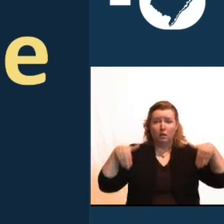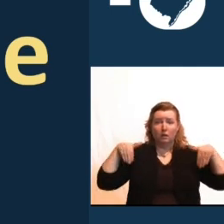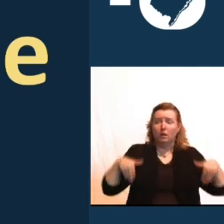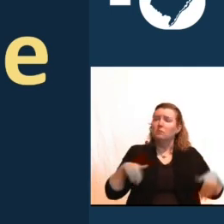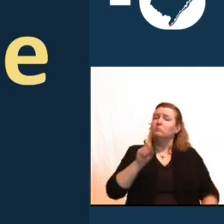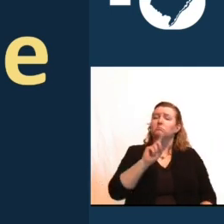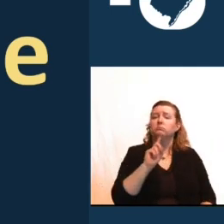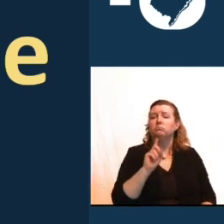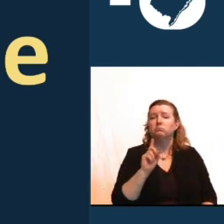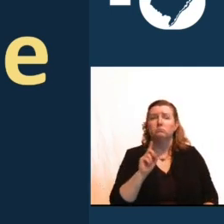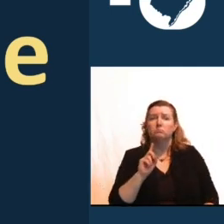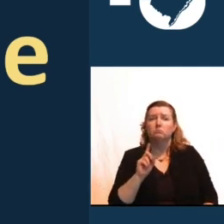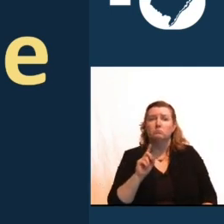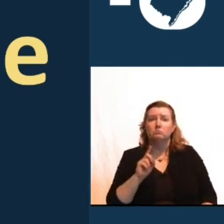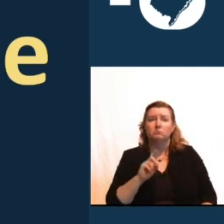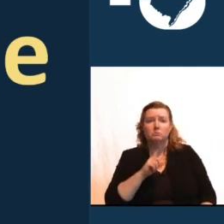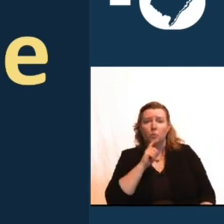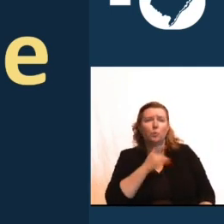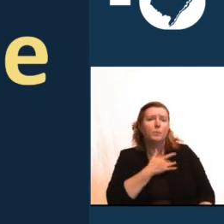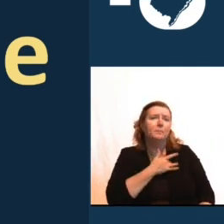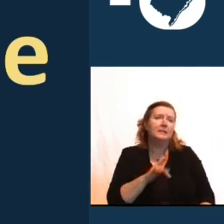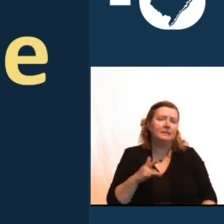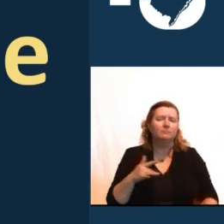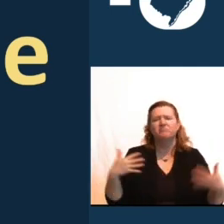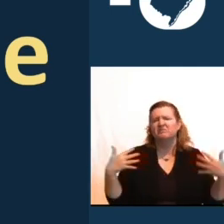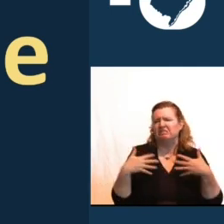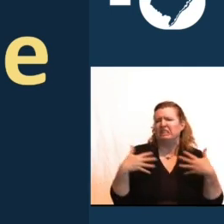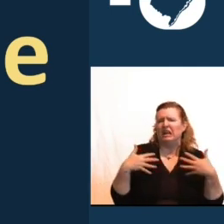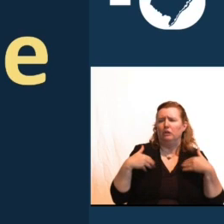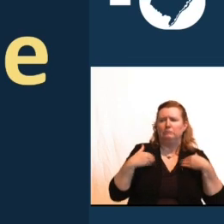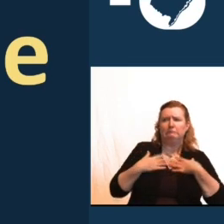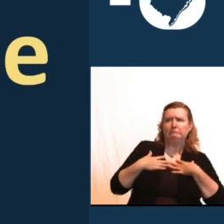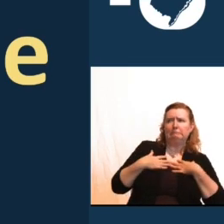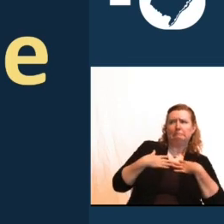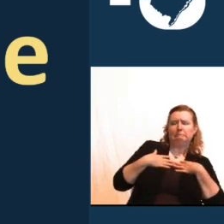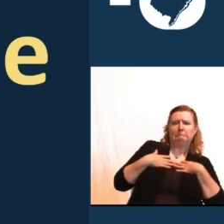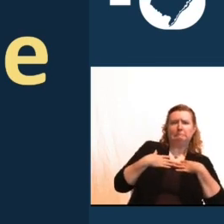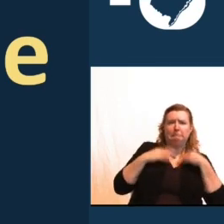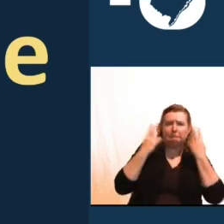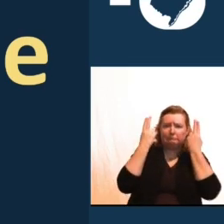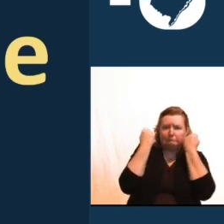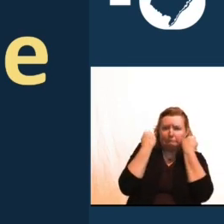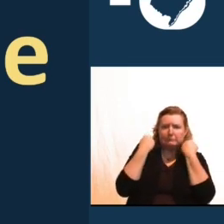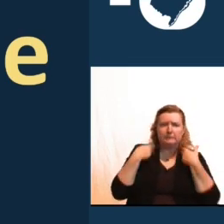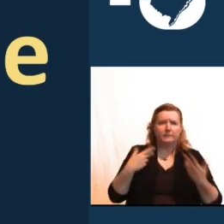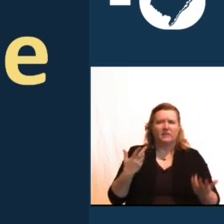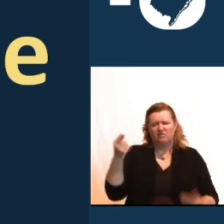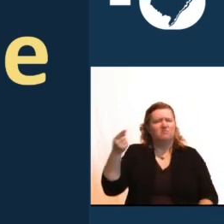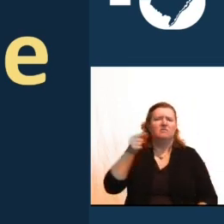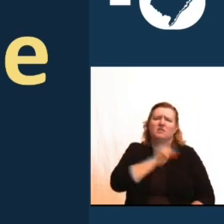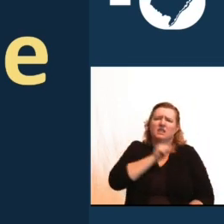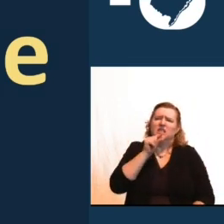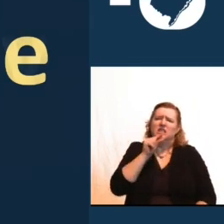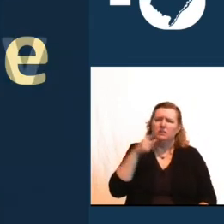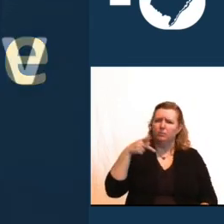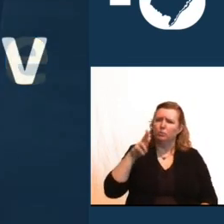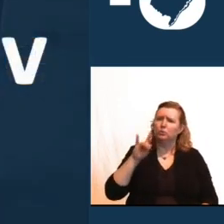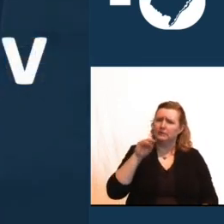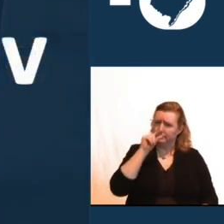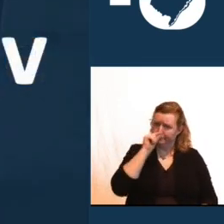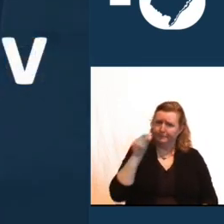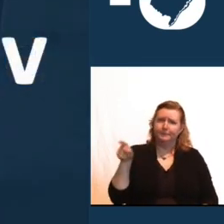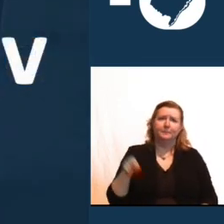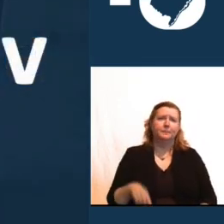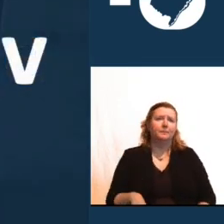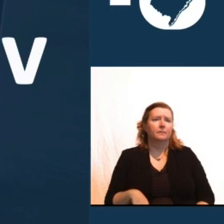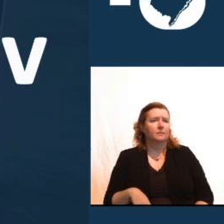their hands just as it is on Putin's. Okay, with that said, please God, for